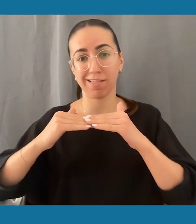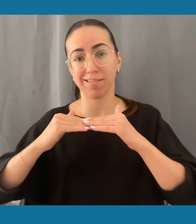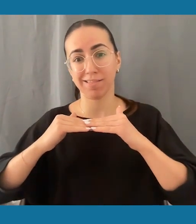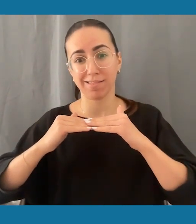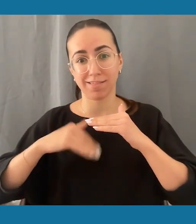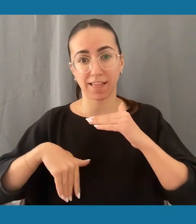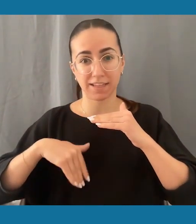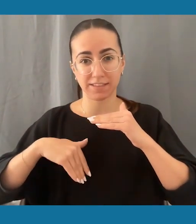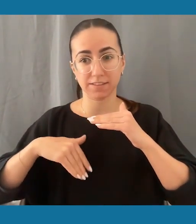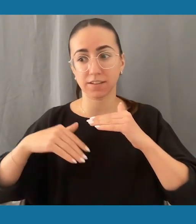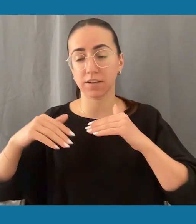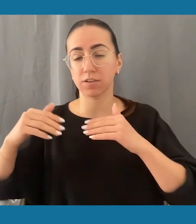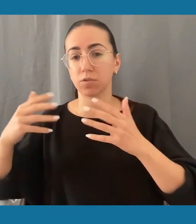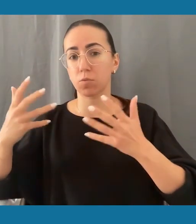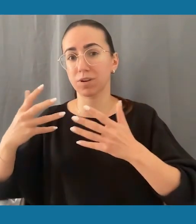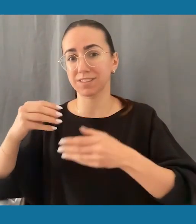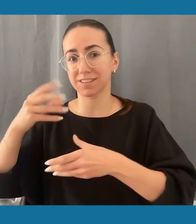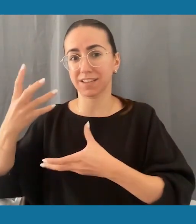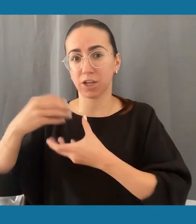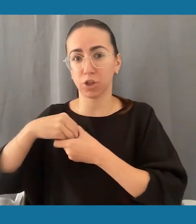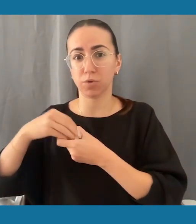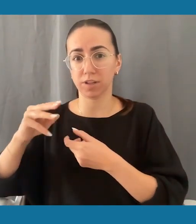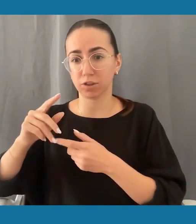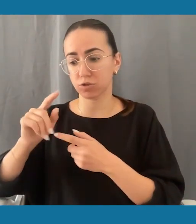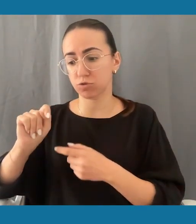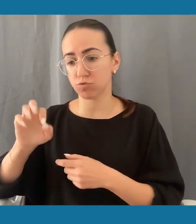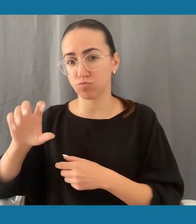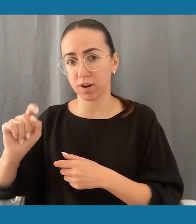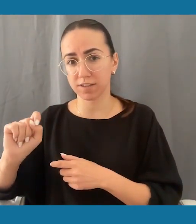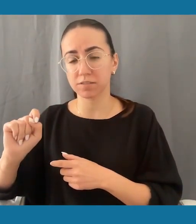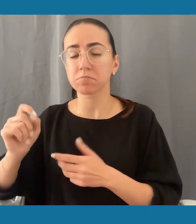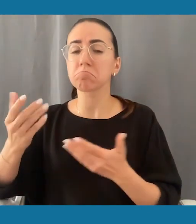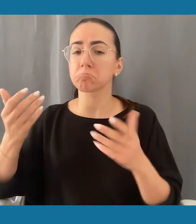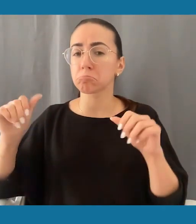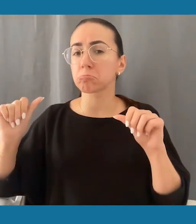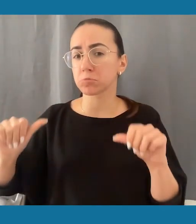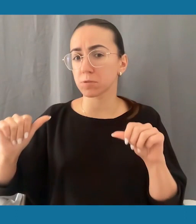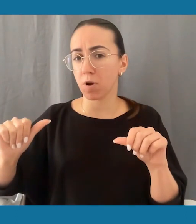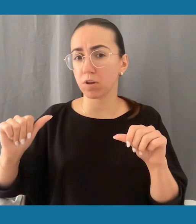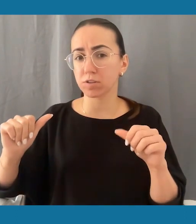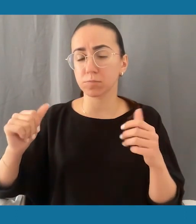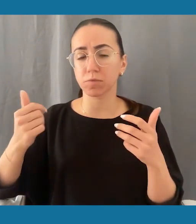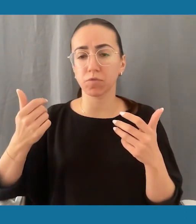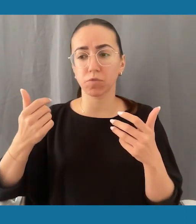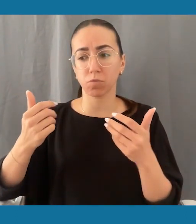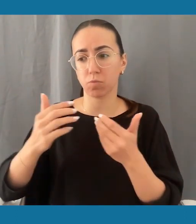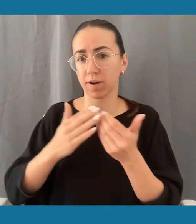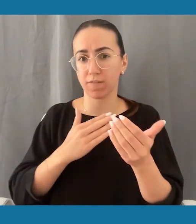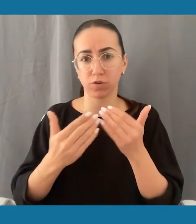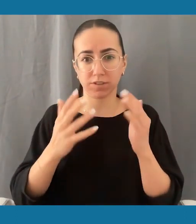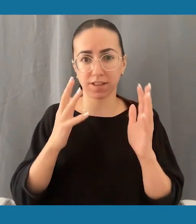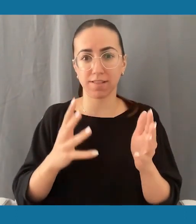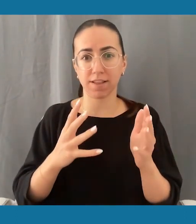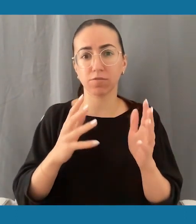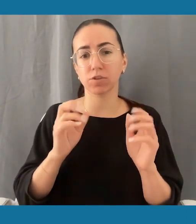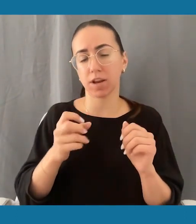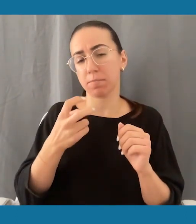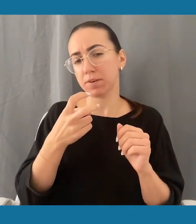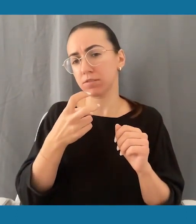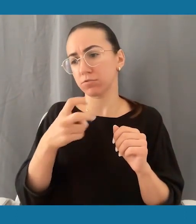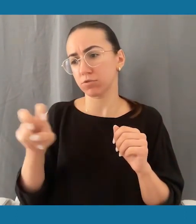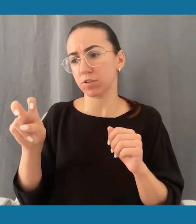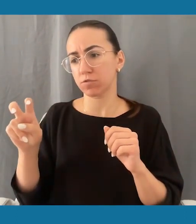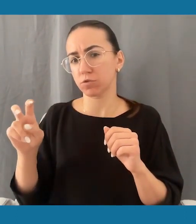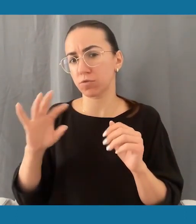the amount in the trust, then it is possible to direct the remaining assets to other individuals in the